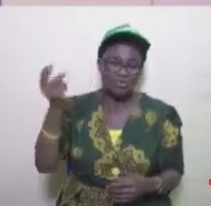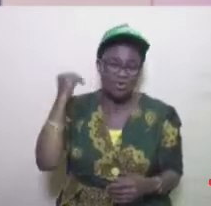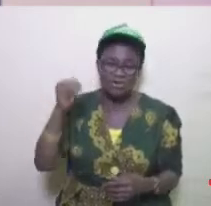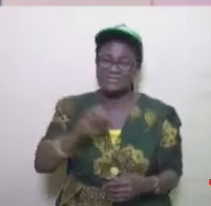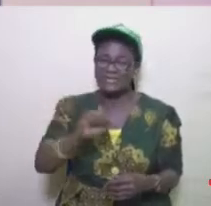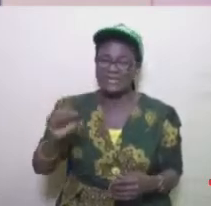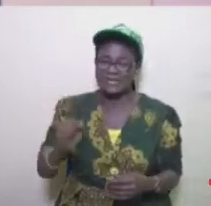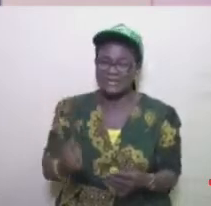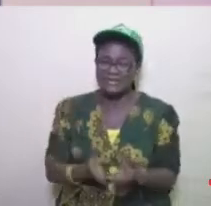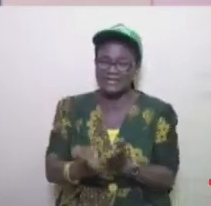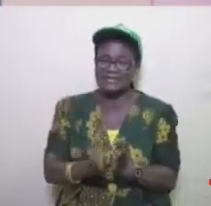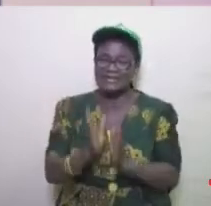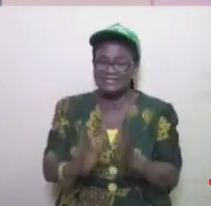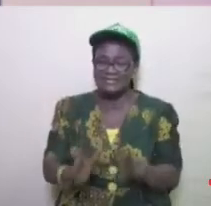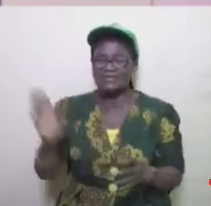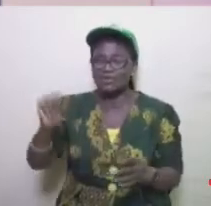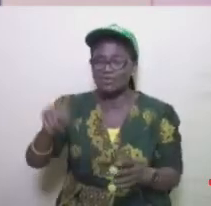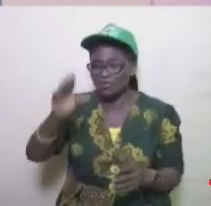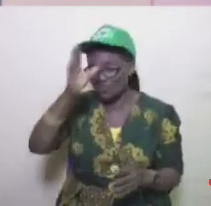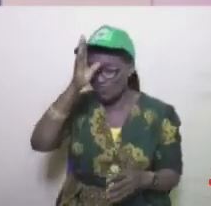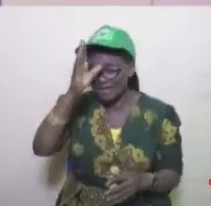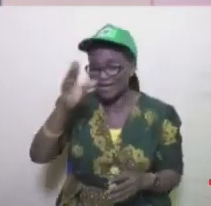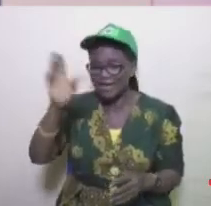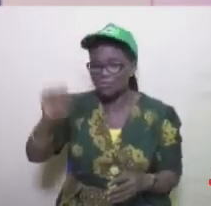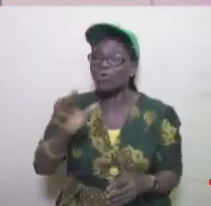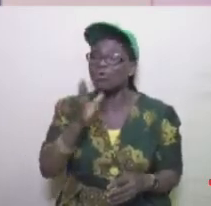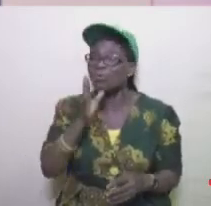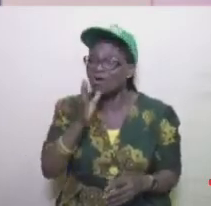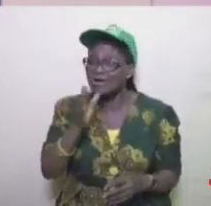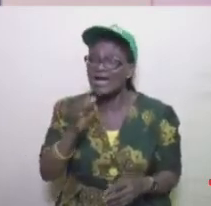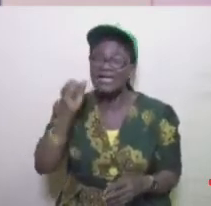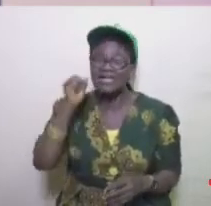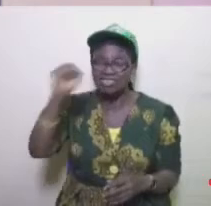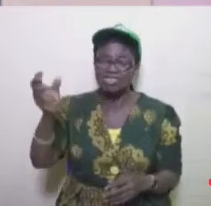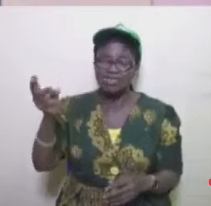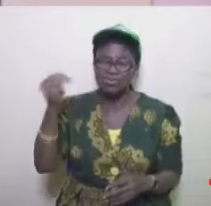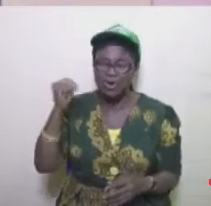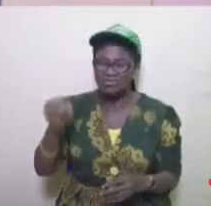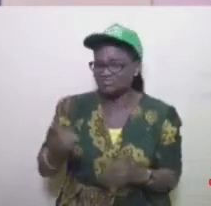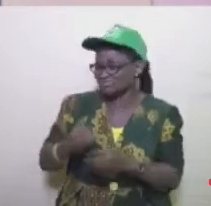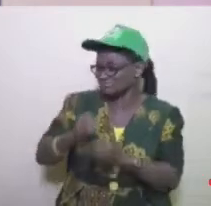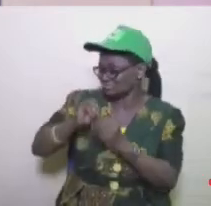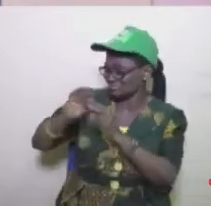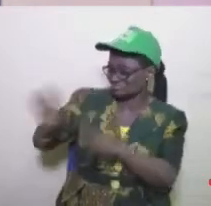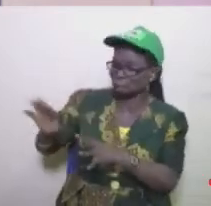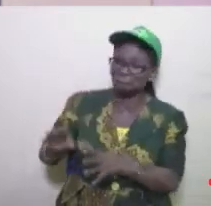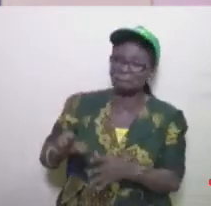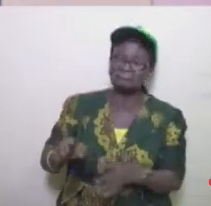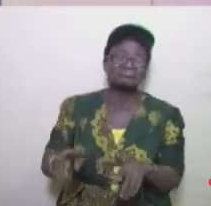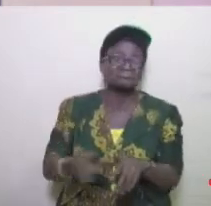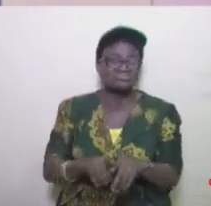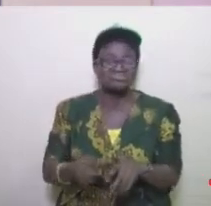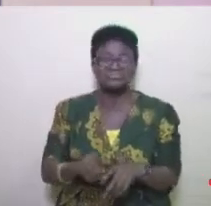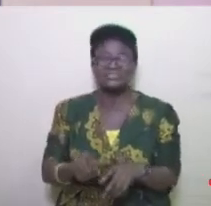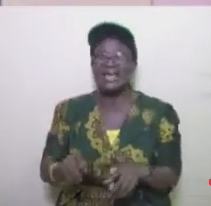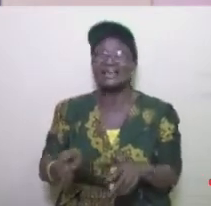mother, no father. She was adopted by Mordecai, a gate